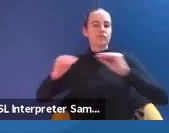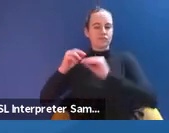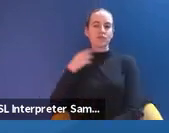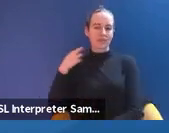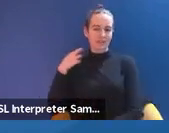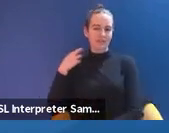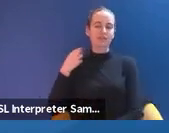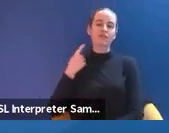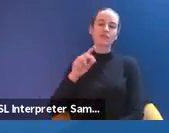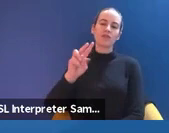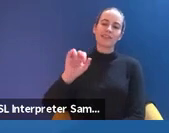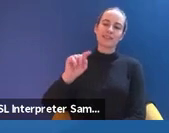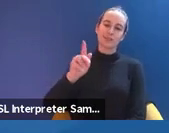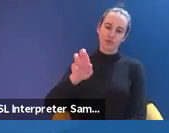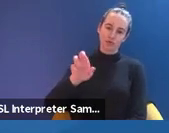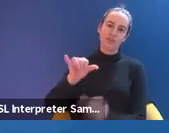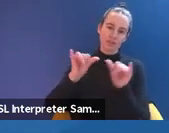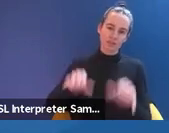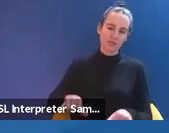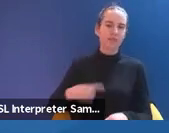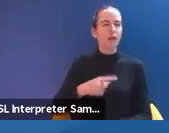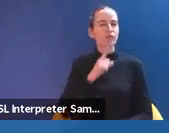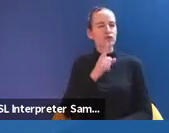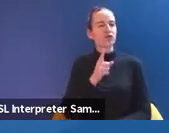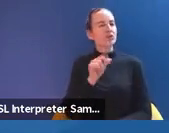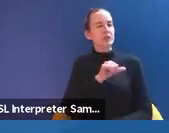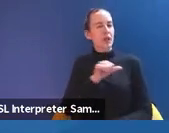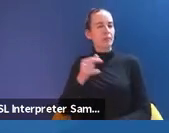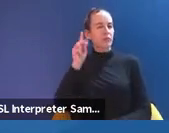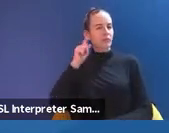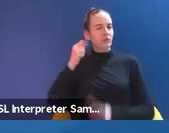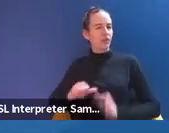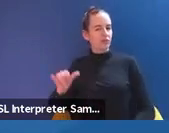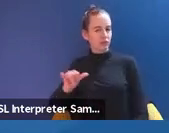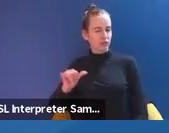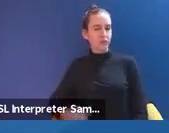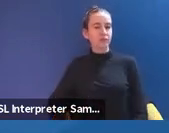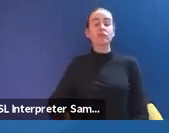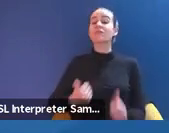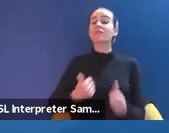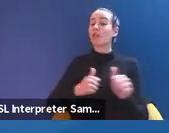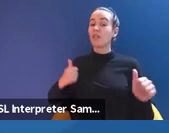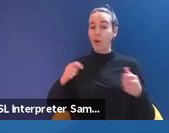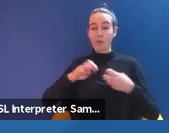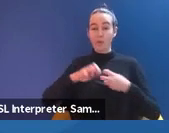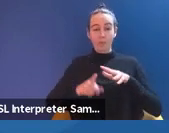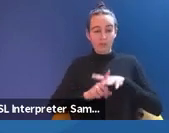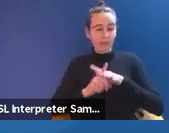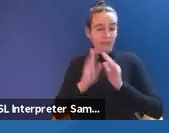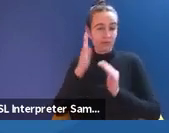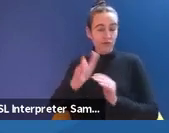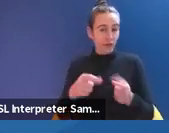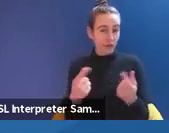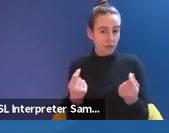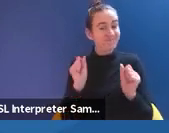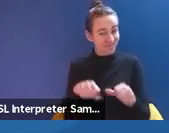And I imagine it's going to be similar for the hearing loss as well. And so to avoid future problems, they really are avoidable.